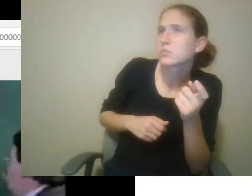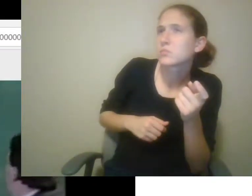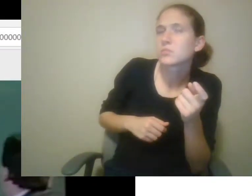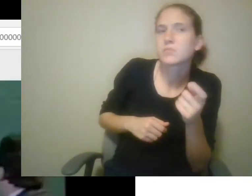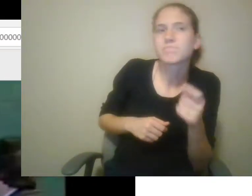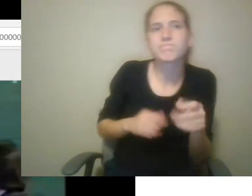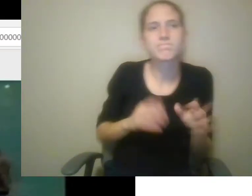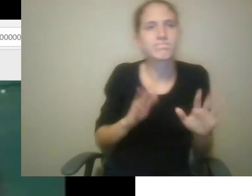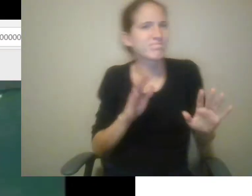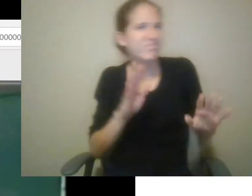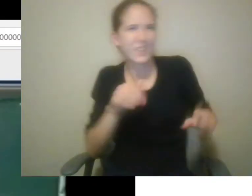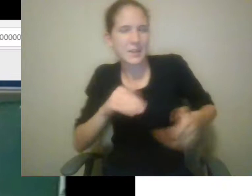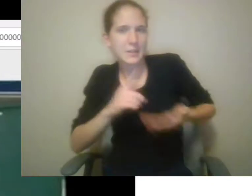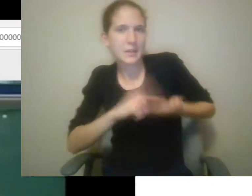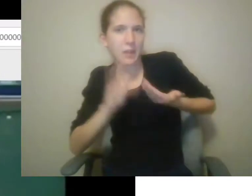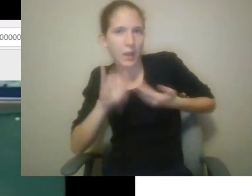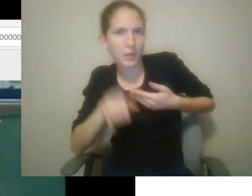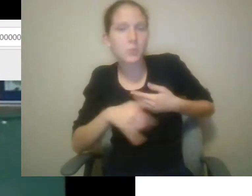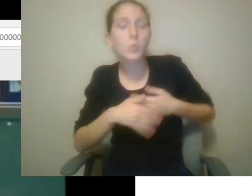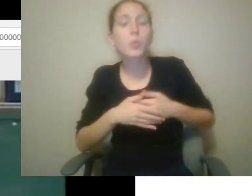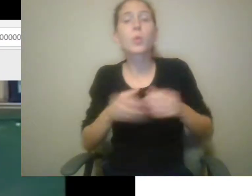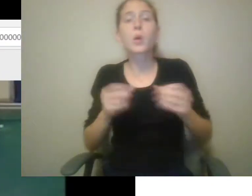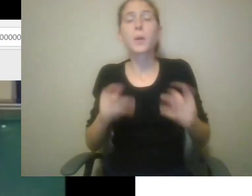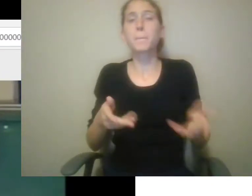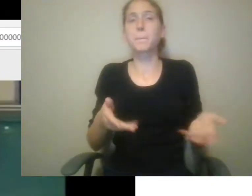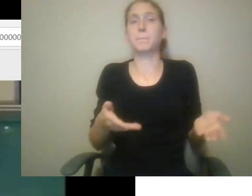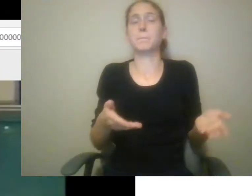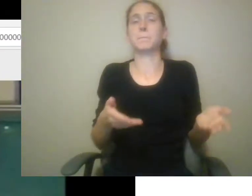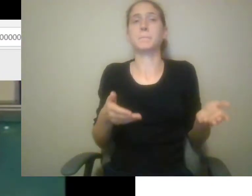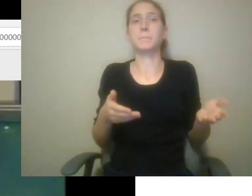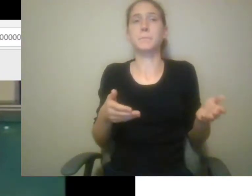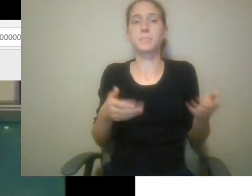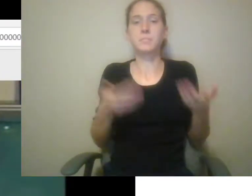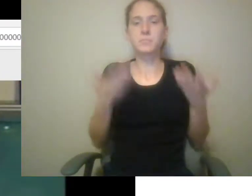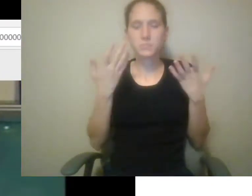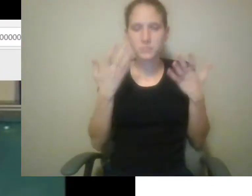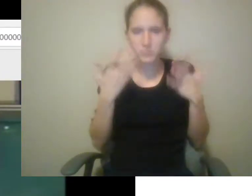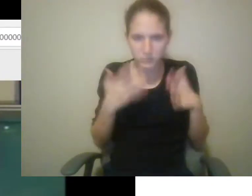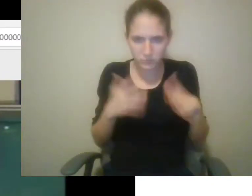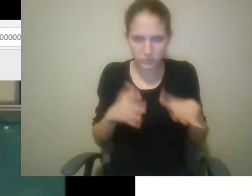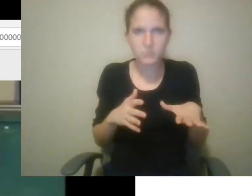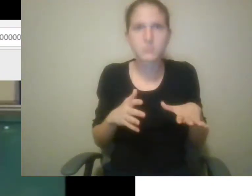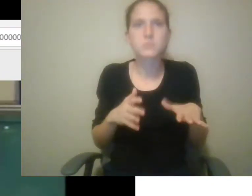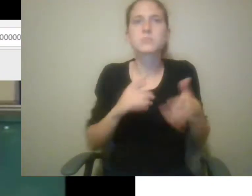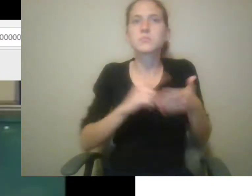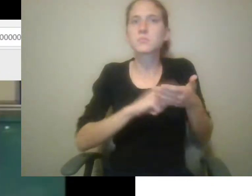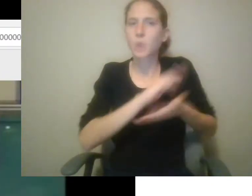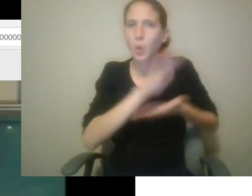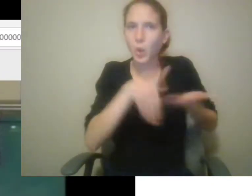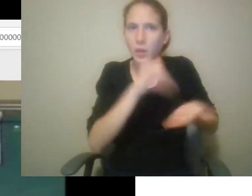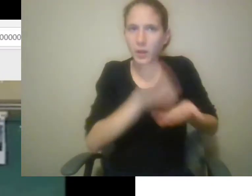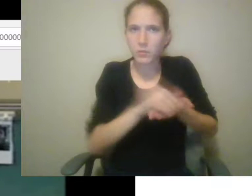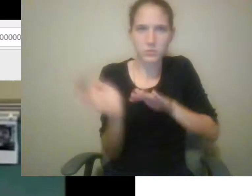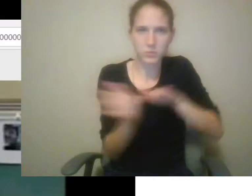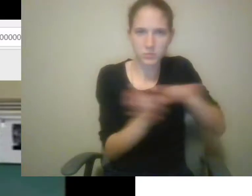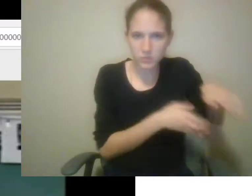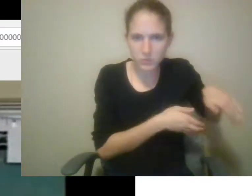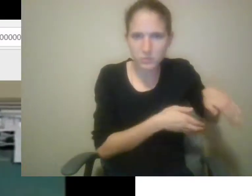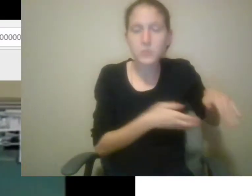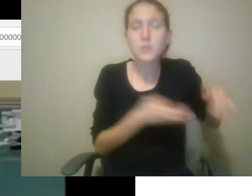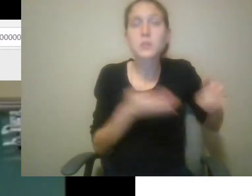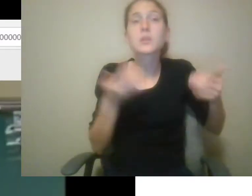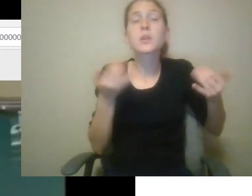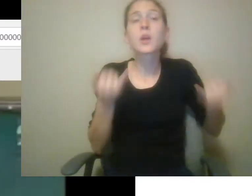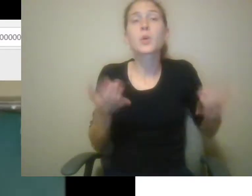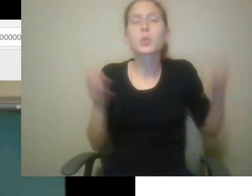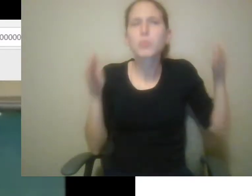about that, I'm going to take this off. What I'd like to talk about today is I'd like to talk about the cell membrane very quickly, because we